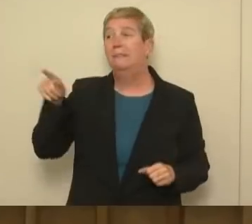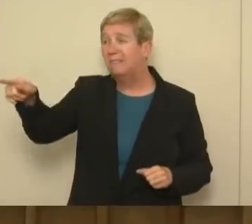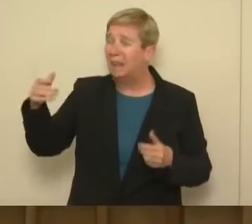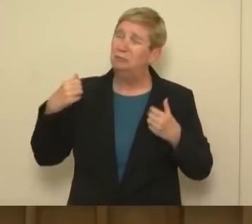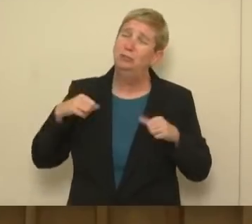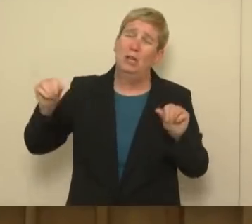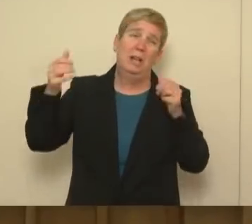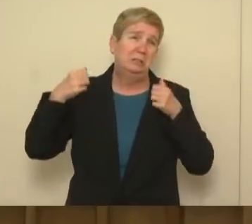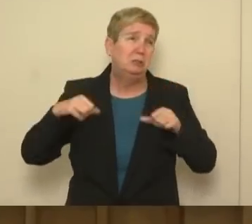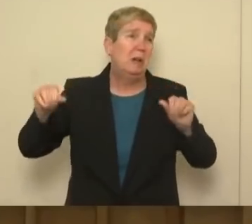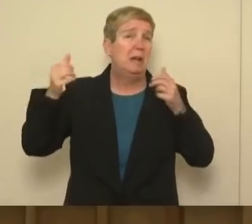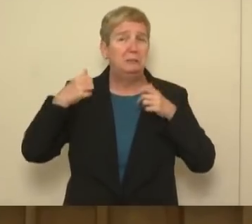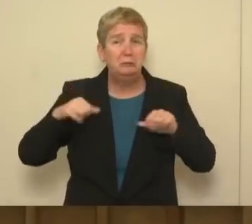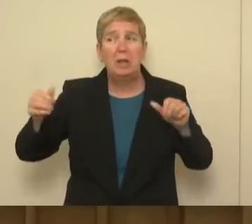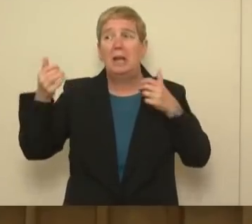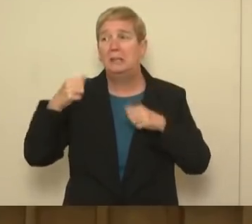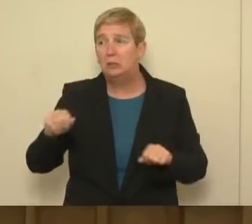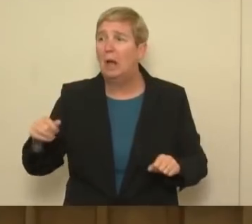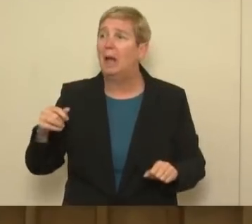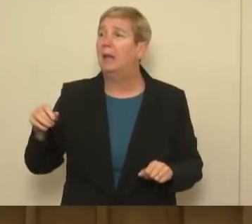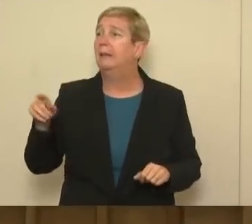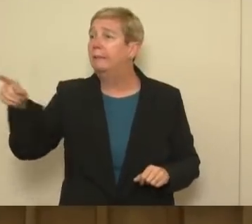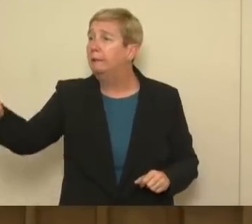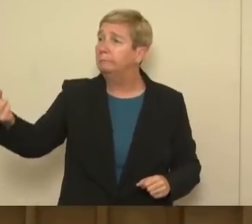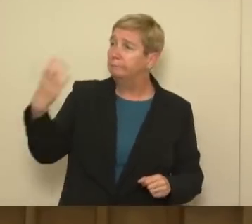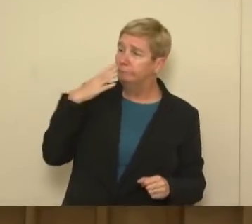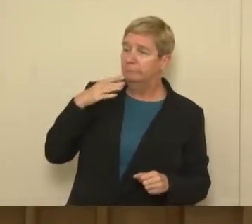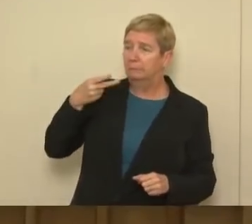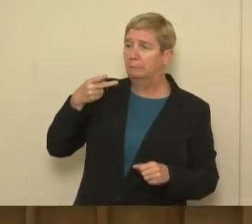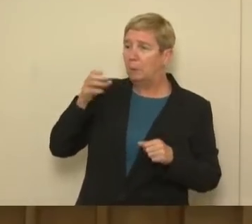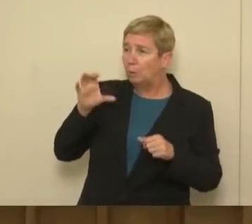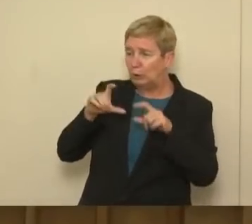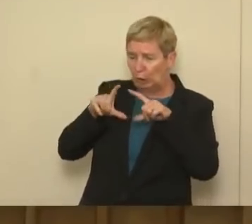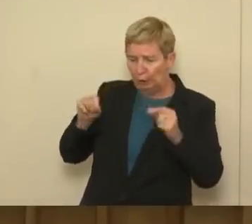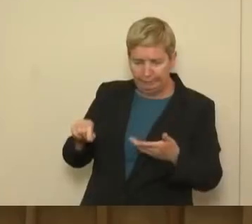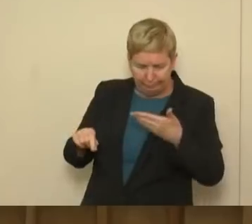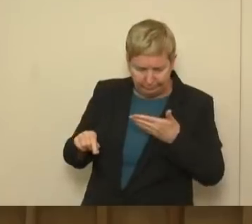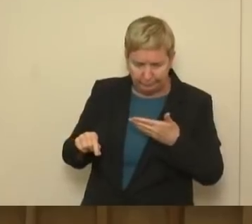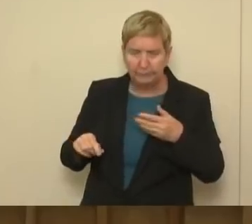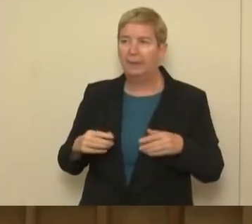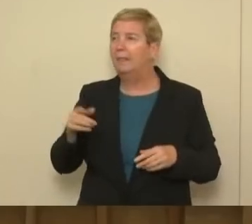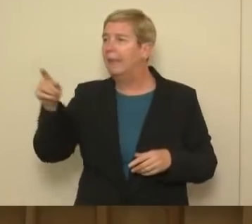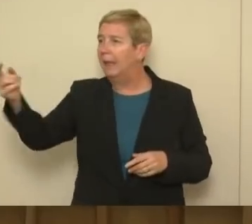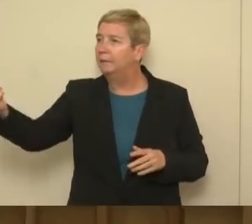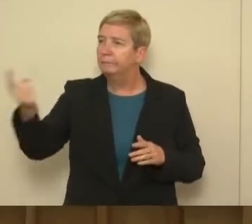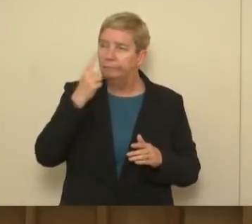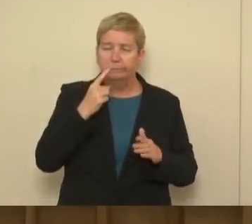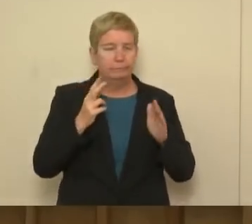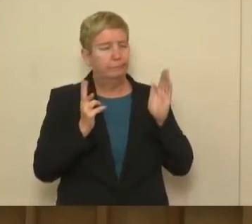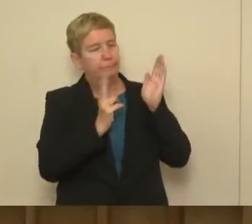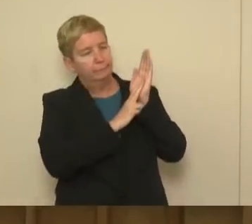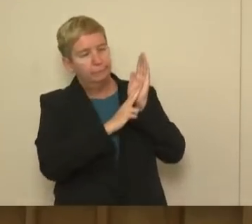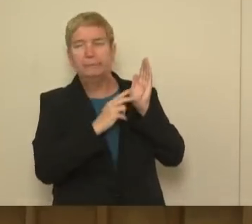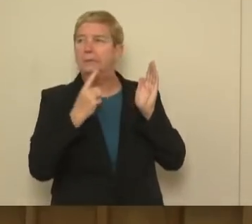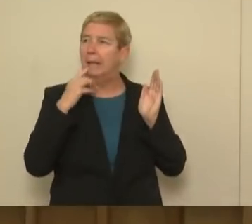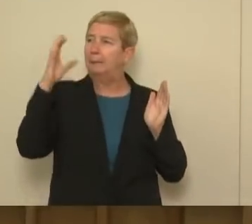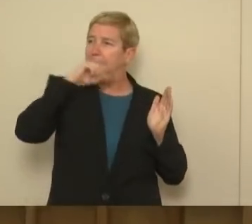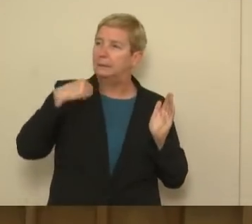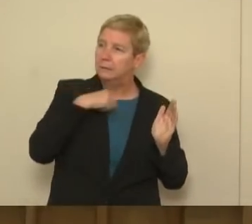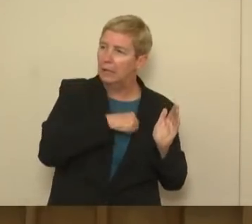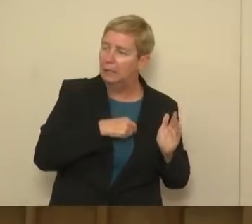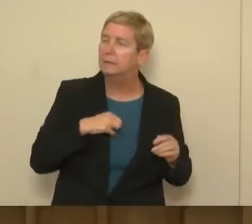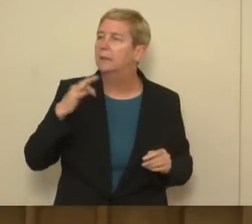weren't there and you didn't respond to a postcard that they left that said, hey, we got here and you weren't here, please, you can complete it online by phone